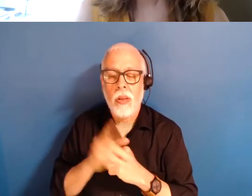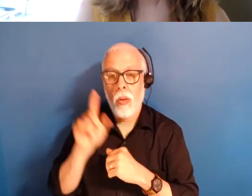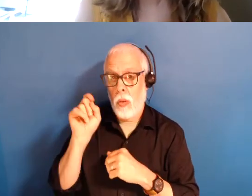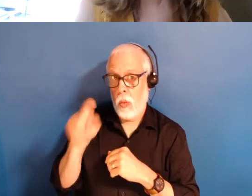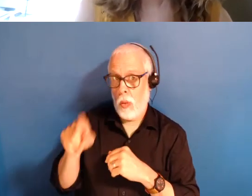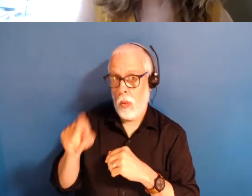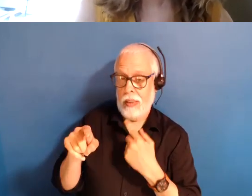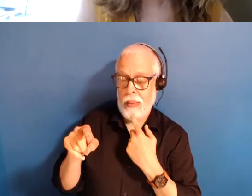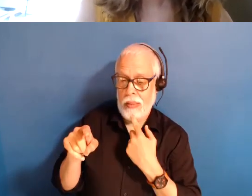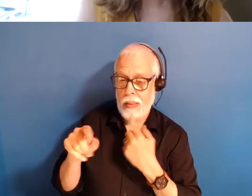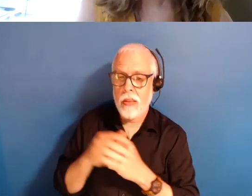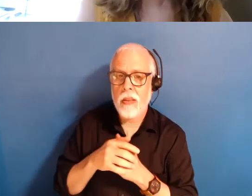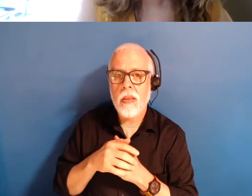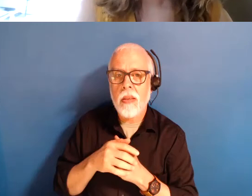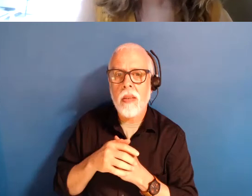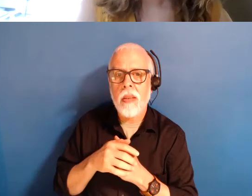is